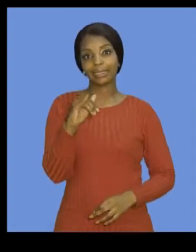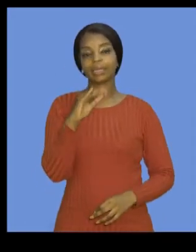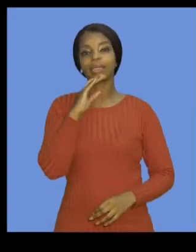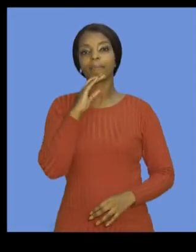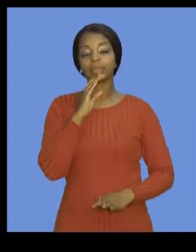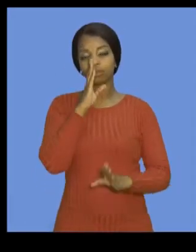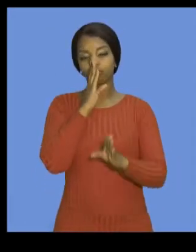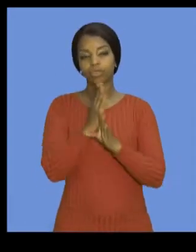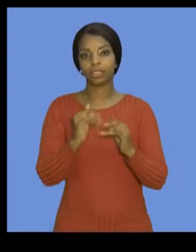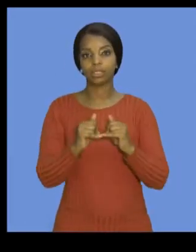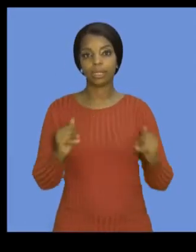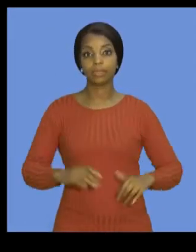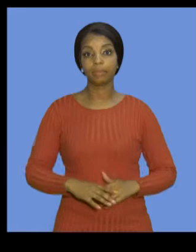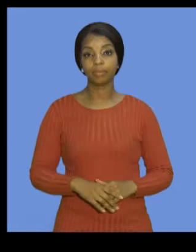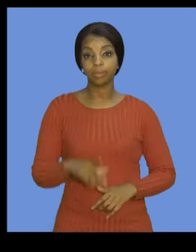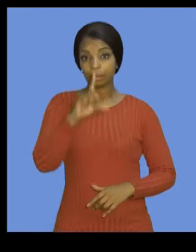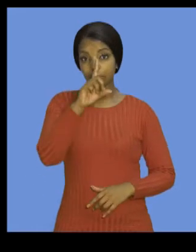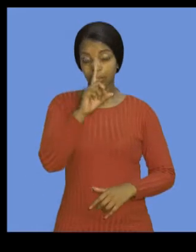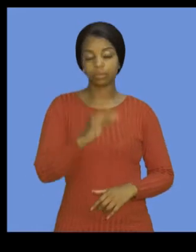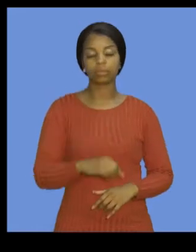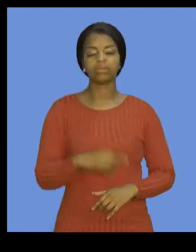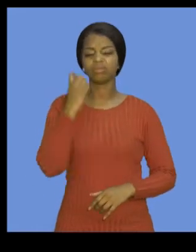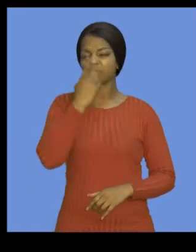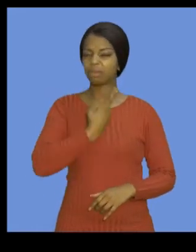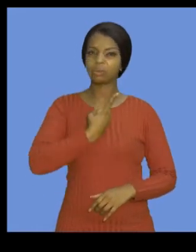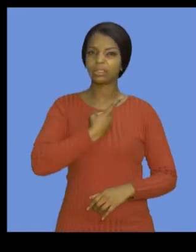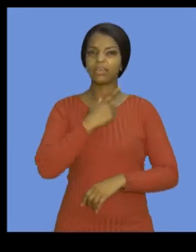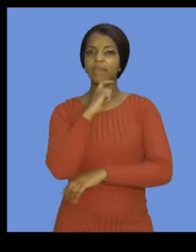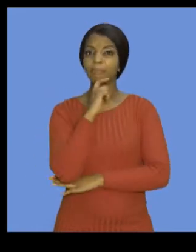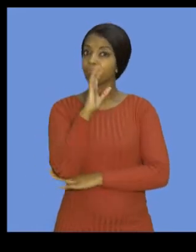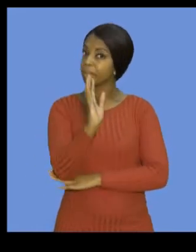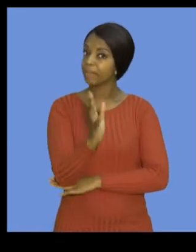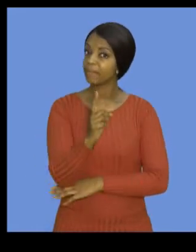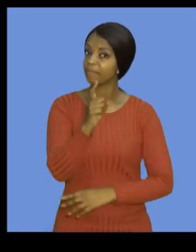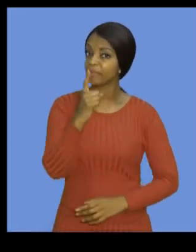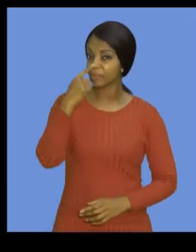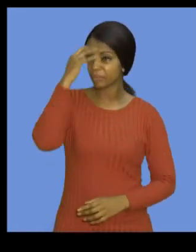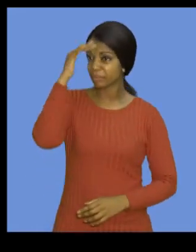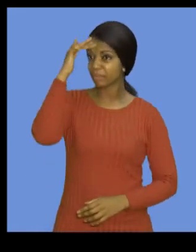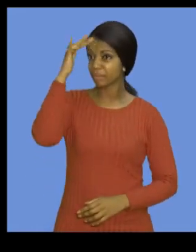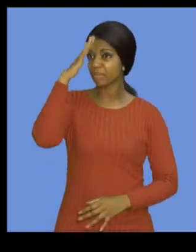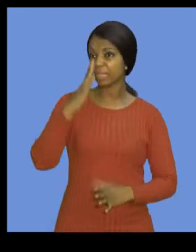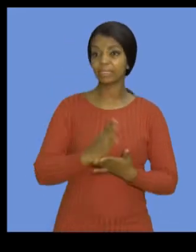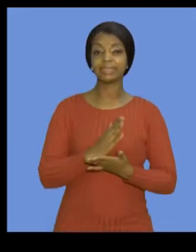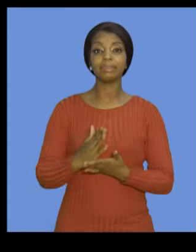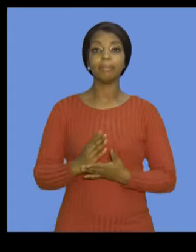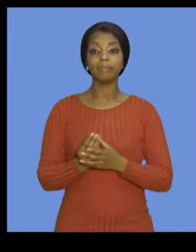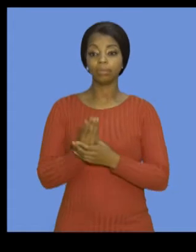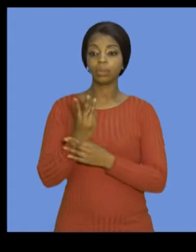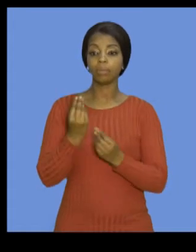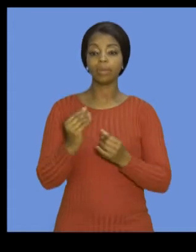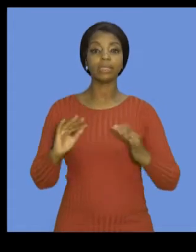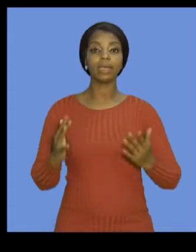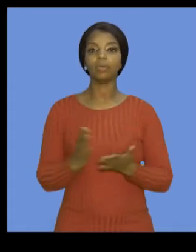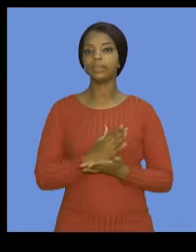ask ourselves some questions. One, have you ever thought how some people grow their money? We know that some people do really